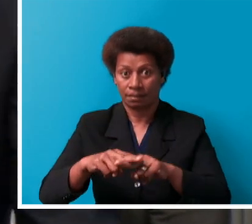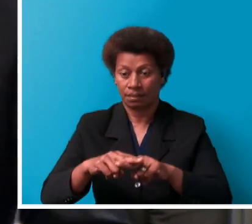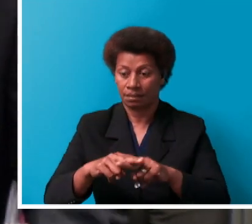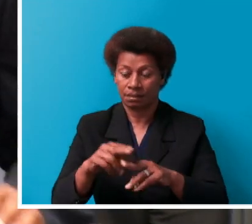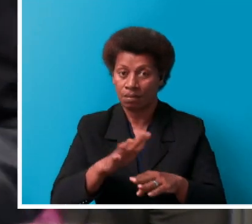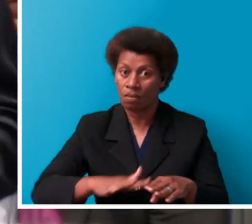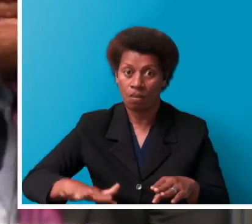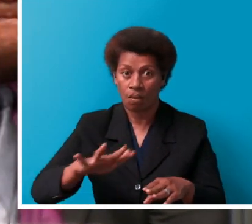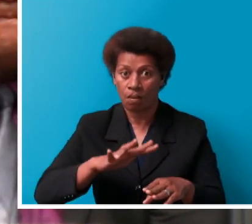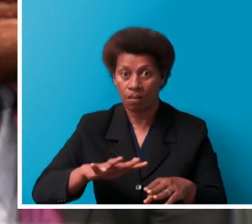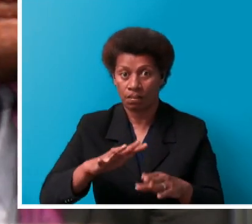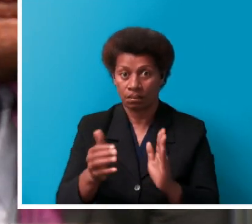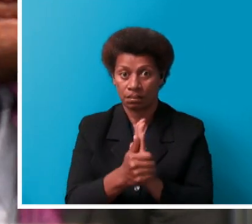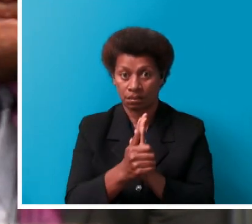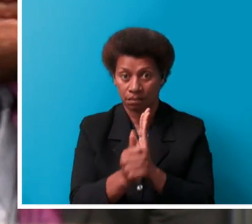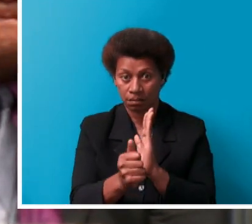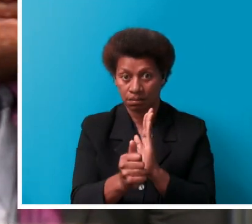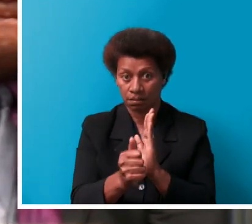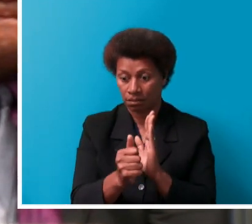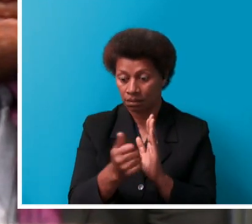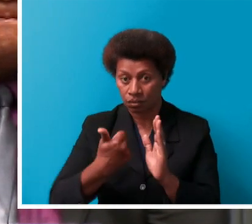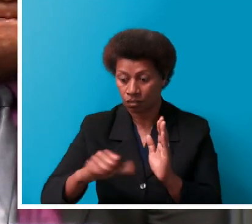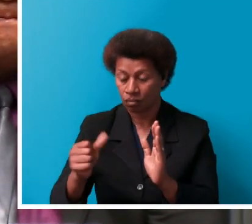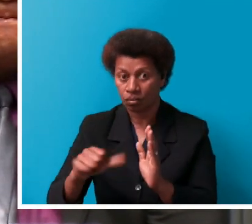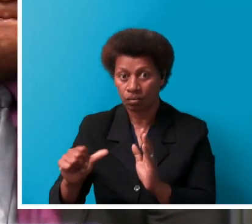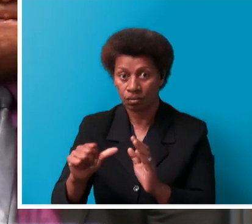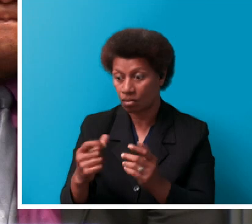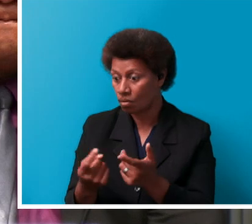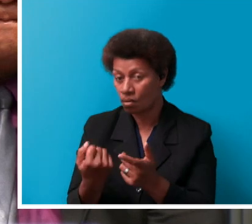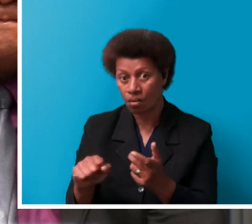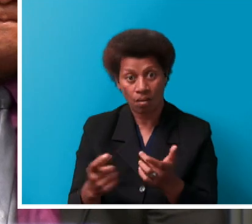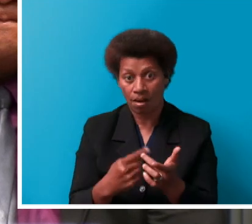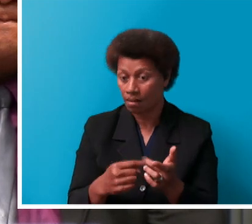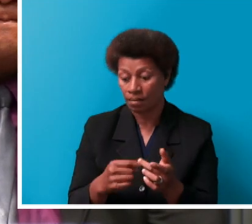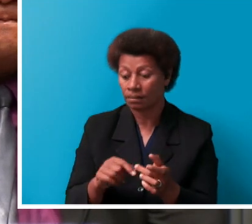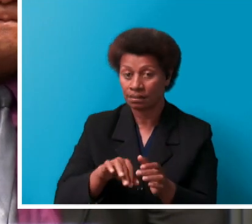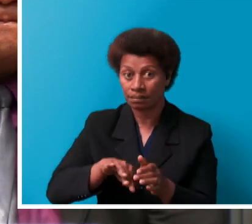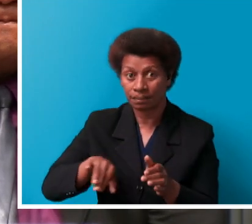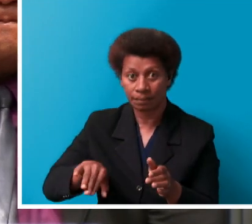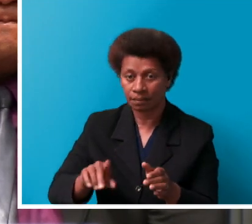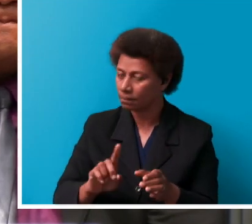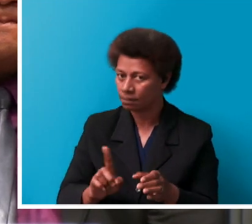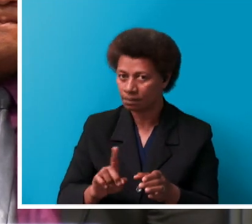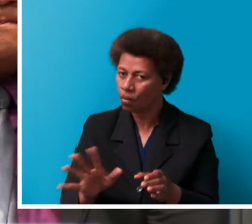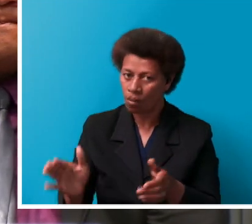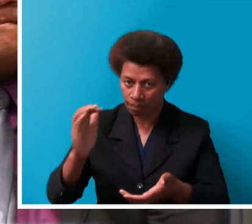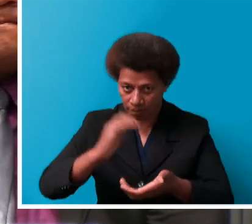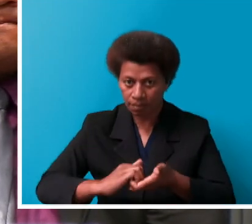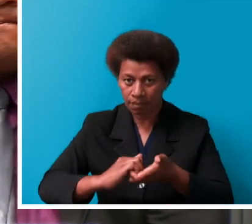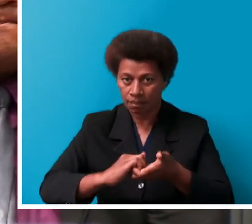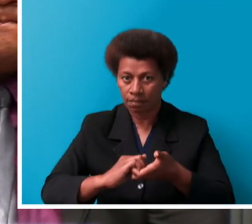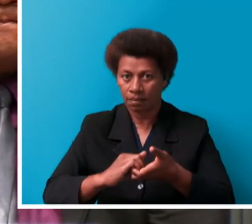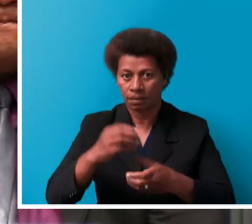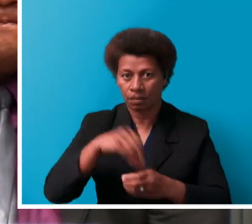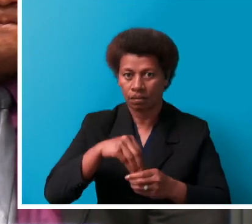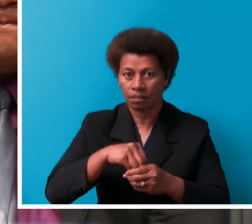everyone's potential is maximized, where no one is excluded from the prosperity and progress of our